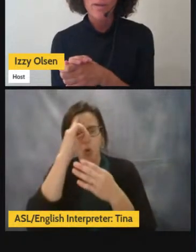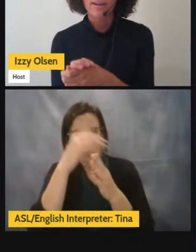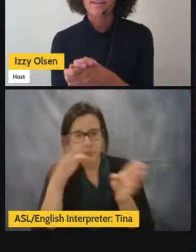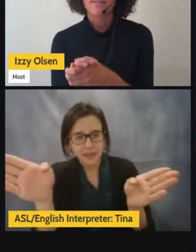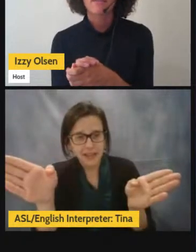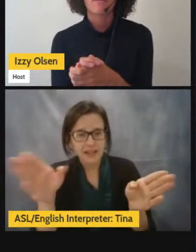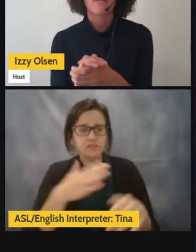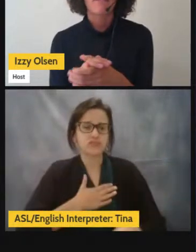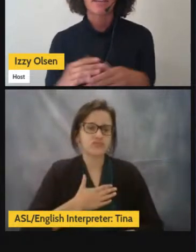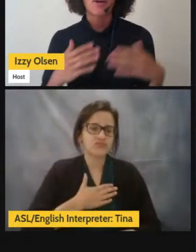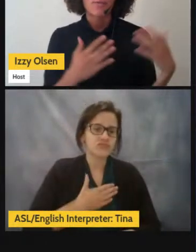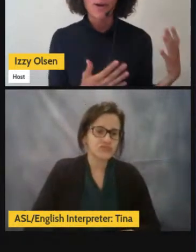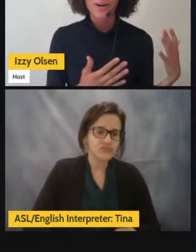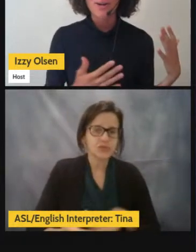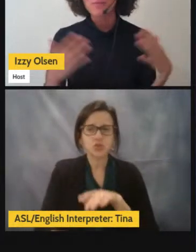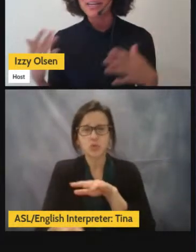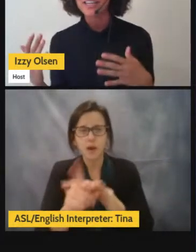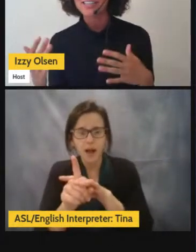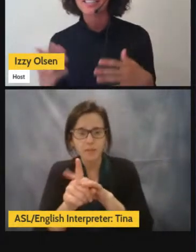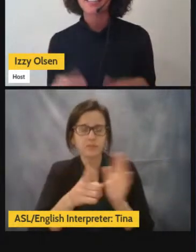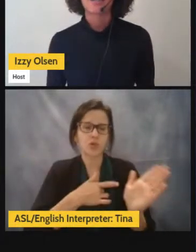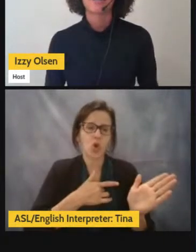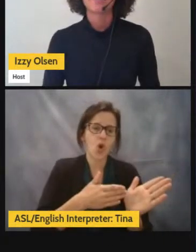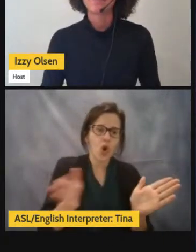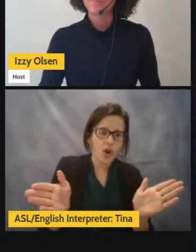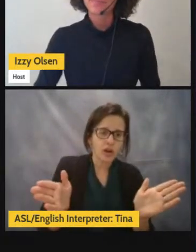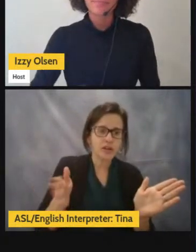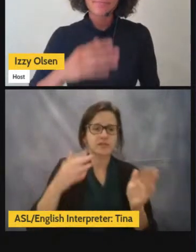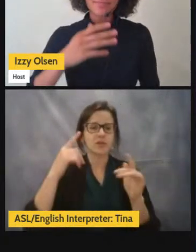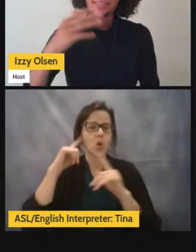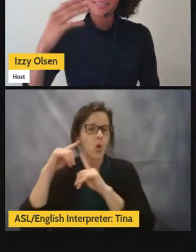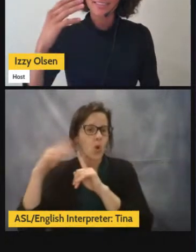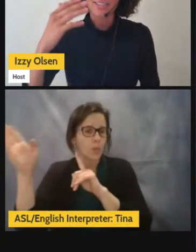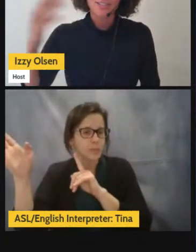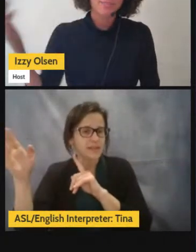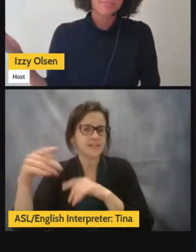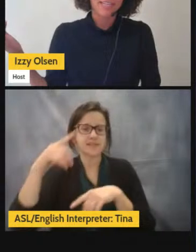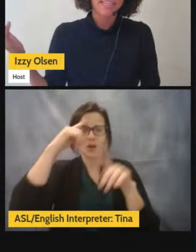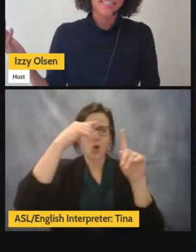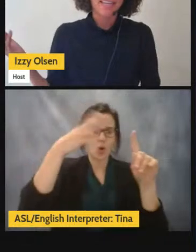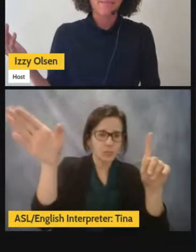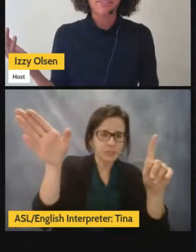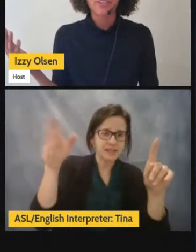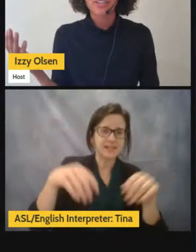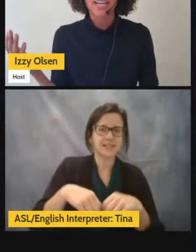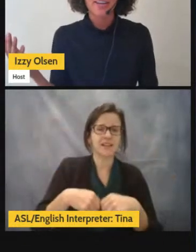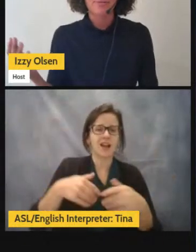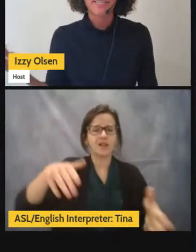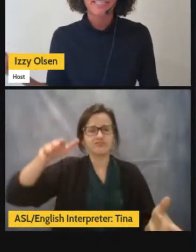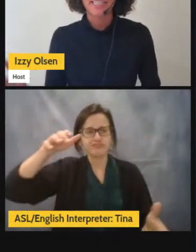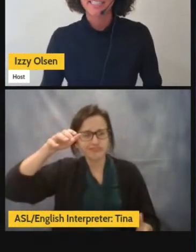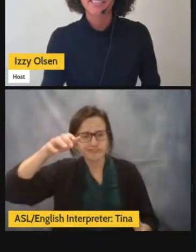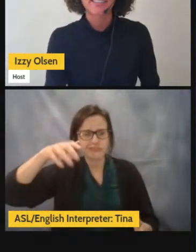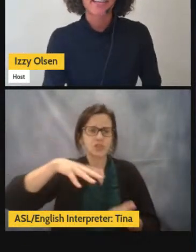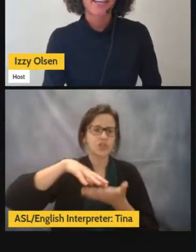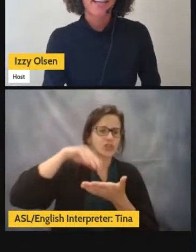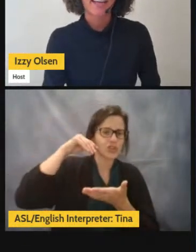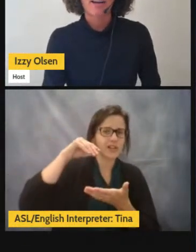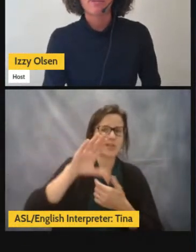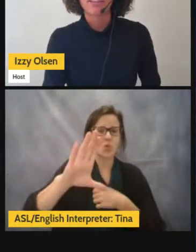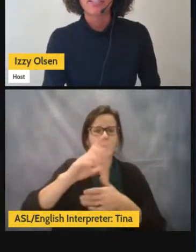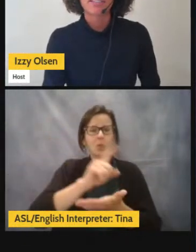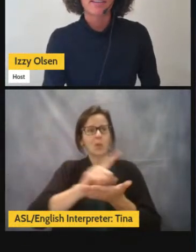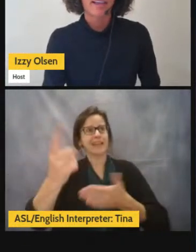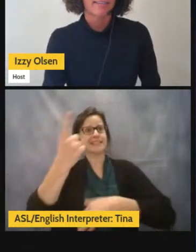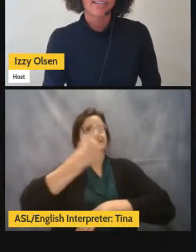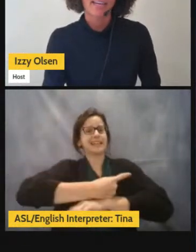being open, having an open heart, open ears, and just taking the time out of your day on a weekday to hang